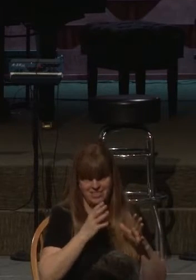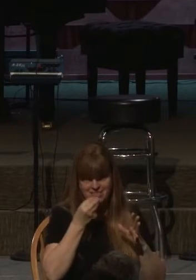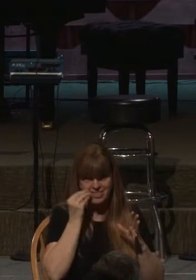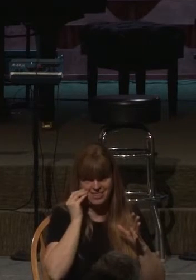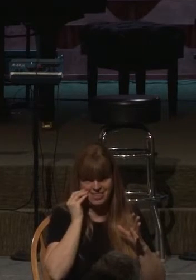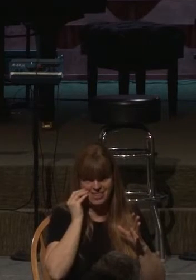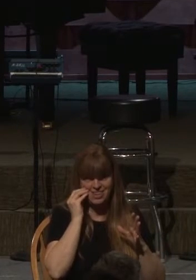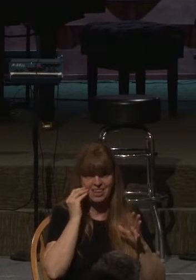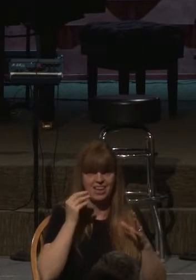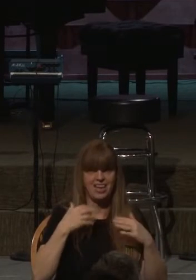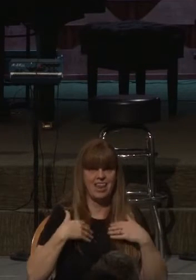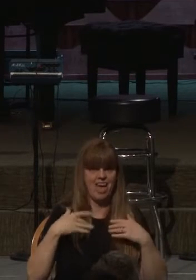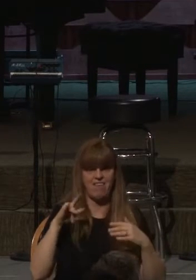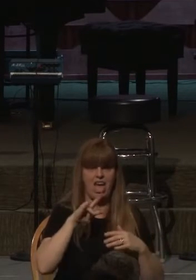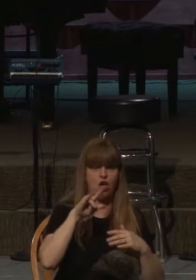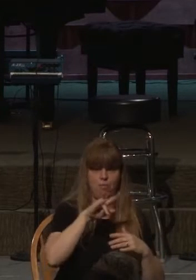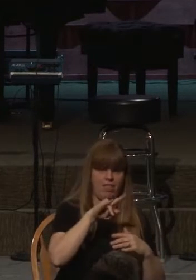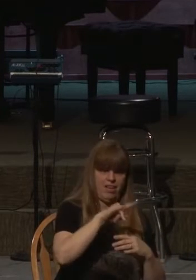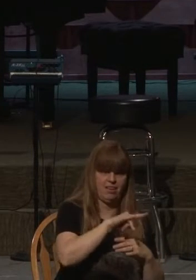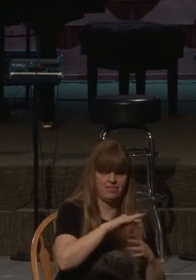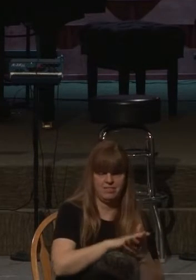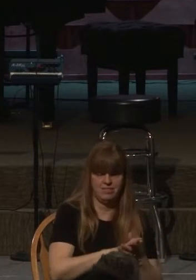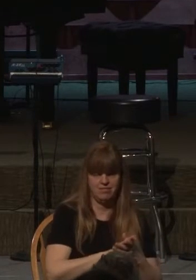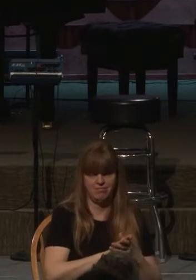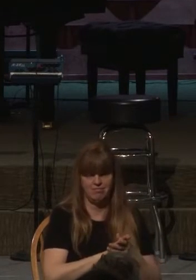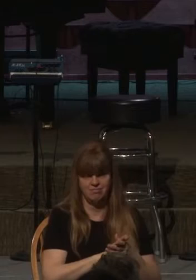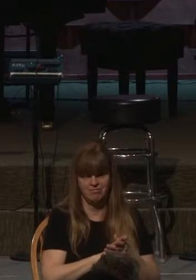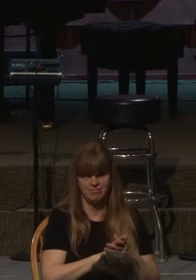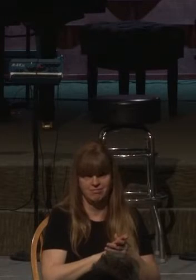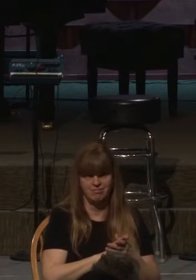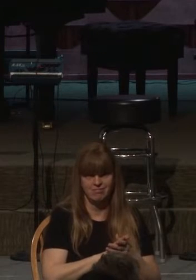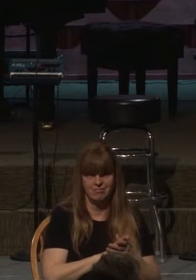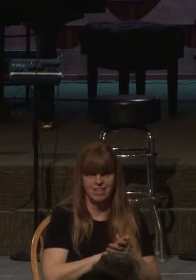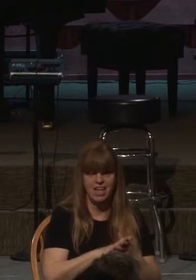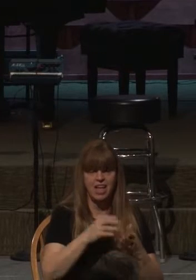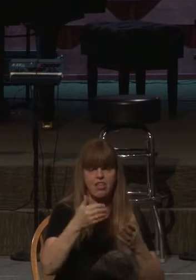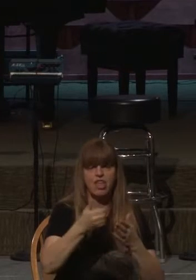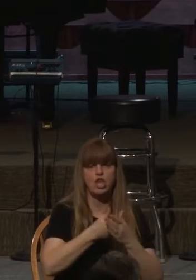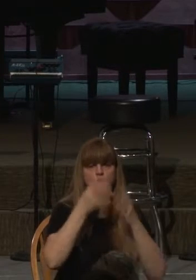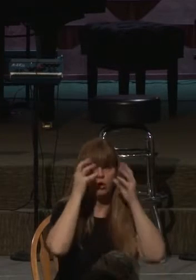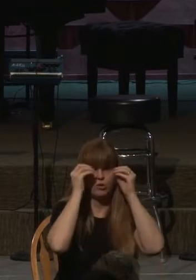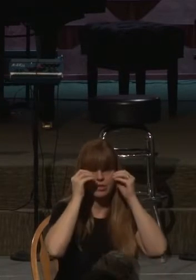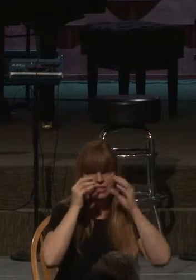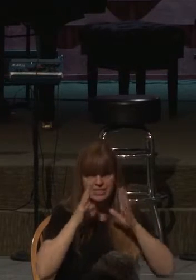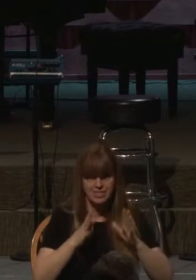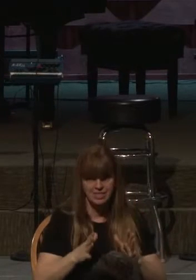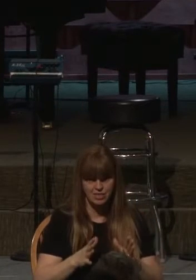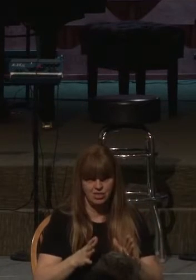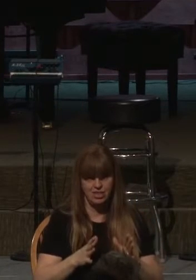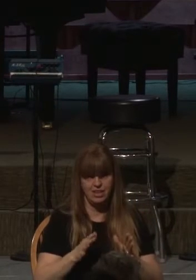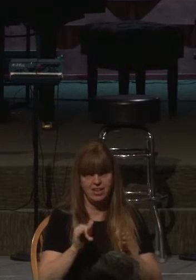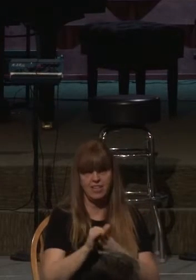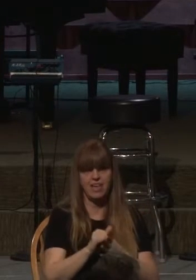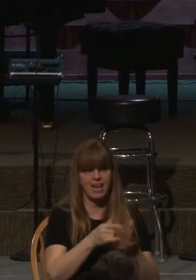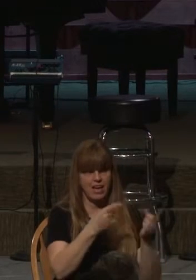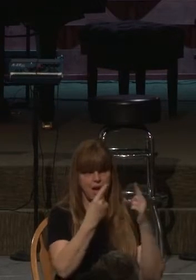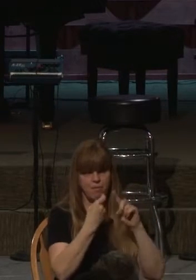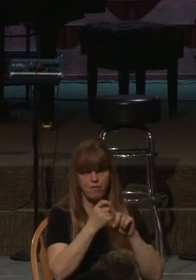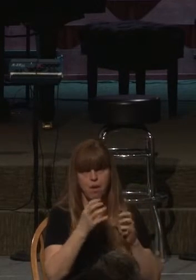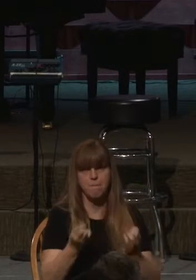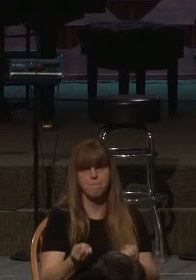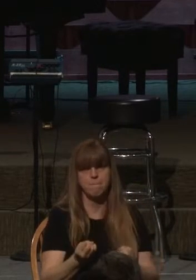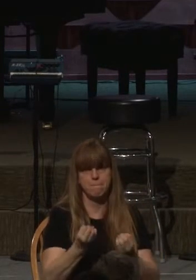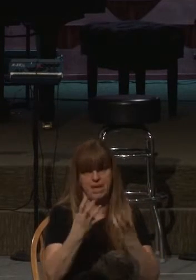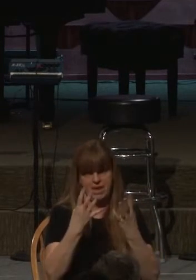fly in multi-million dollar airplanes. The new teaching that comes from many of